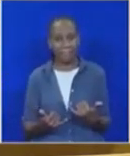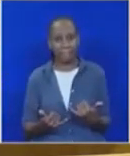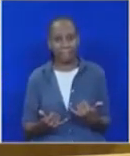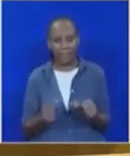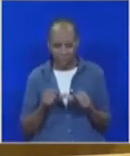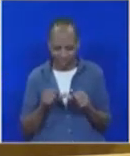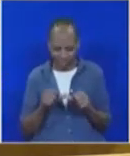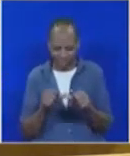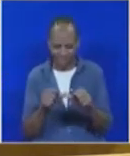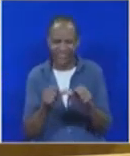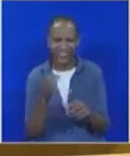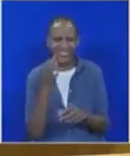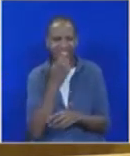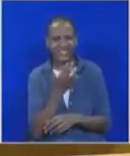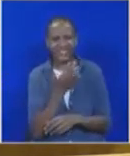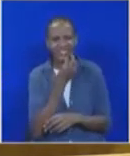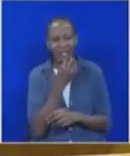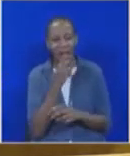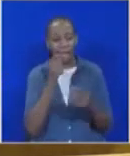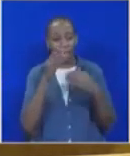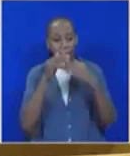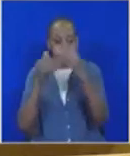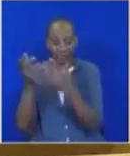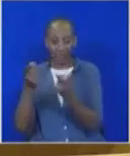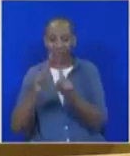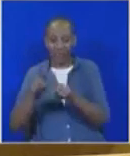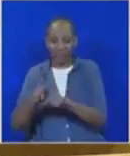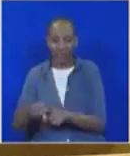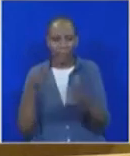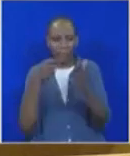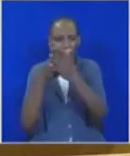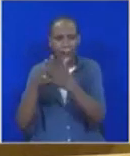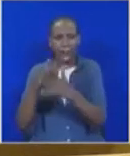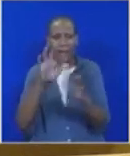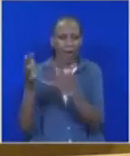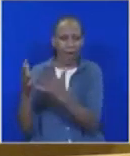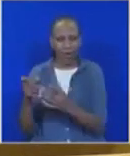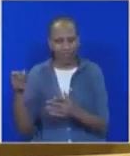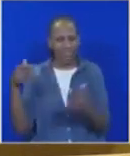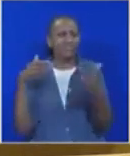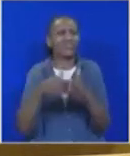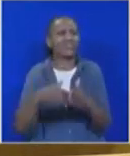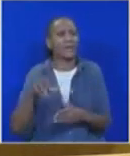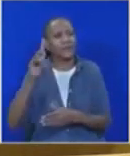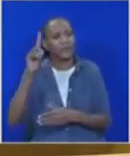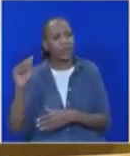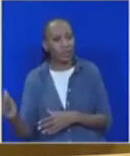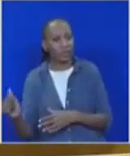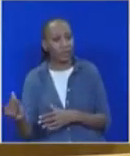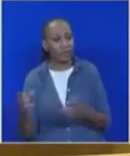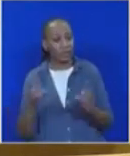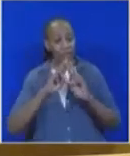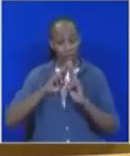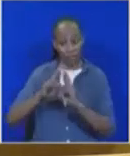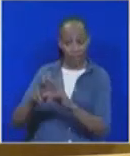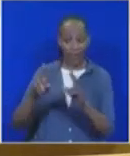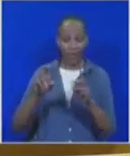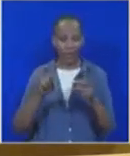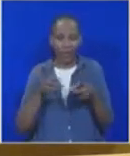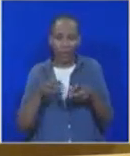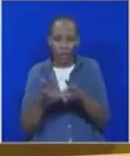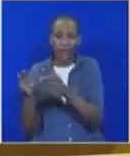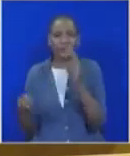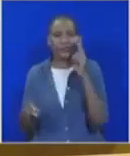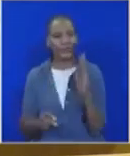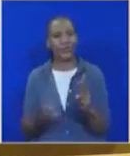consistently tried to restrict the definition of property that might be expropriated. 2 things need to be said in response. First of all, this is a law of